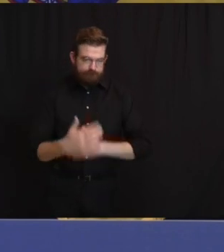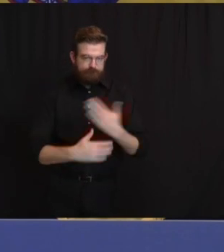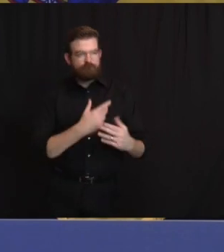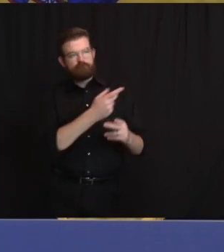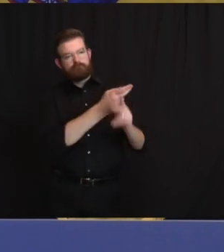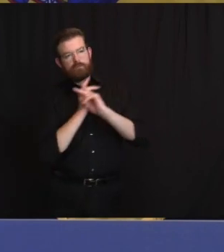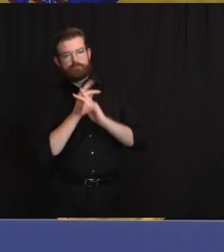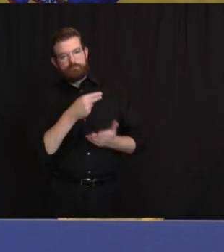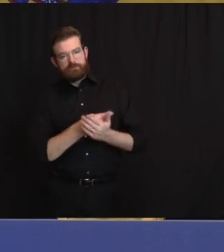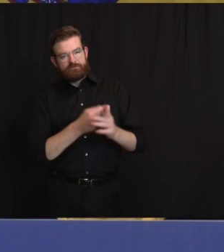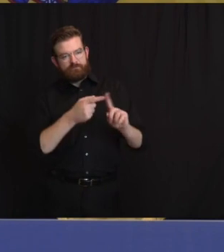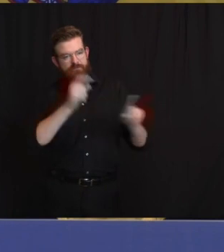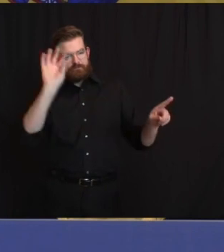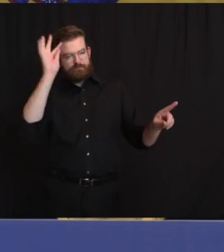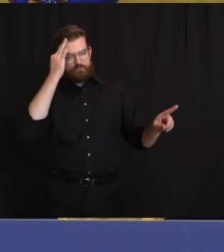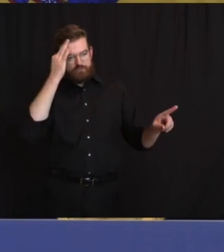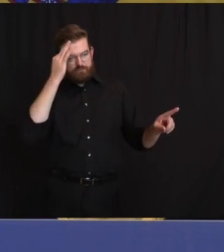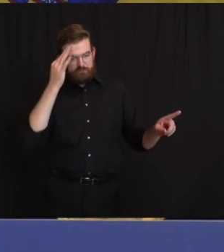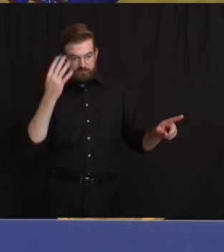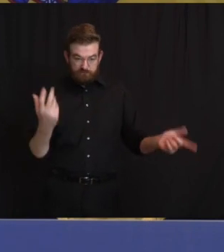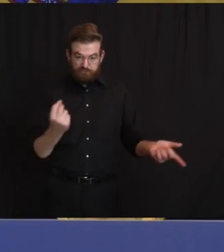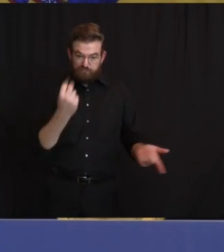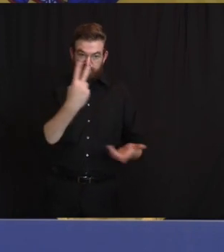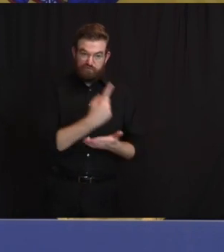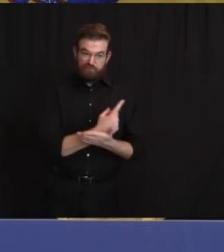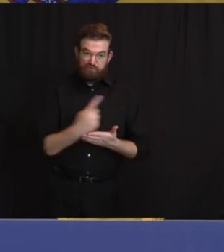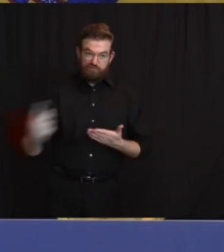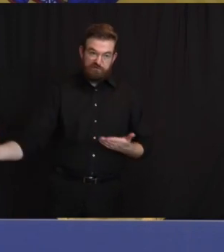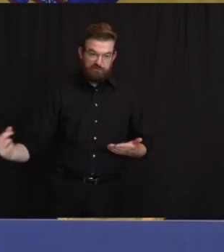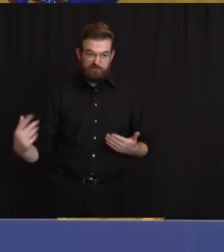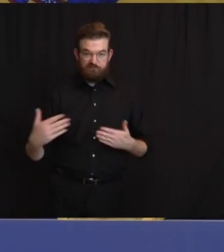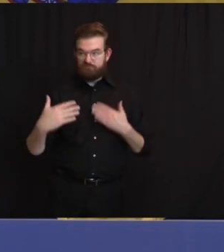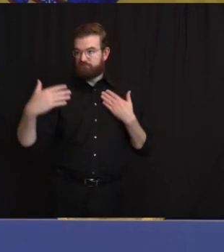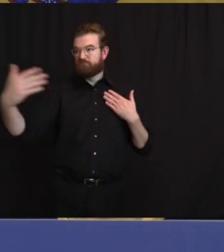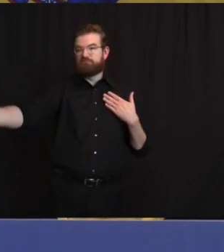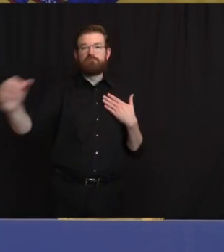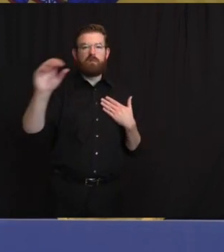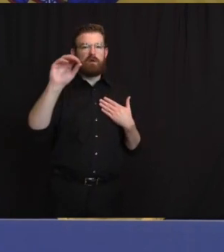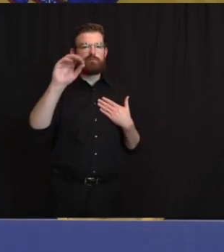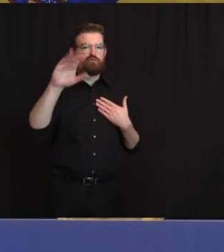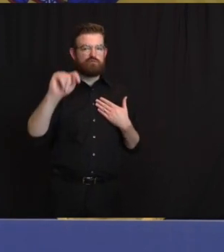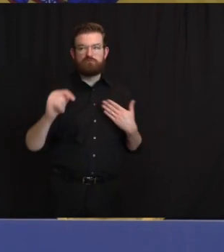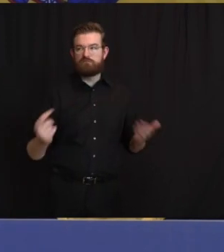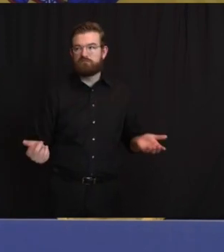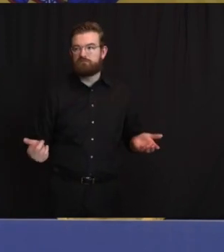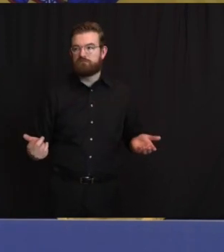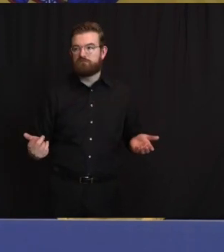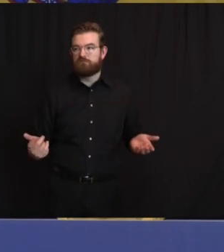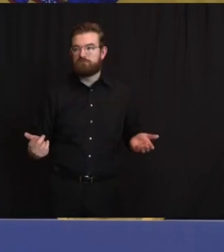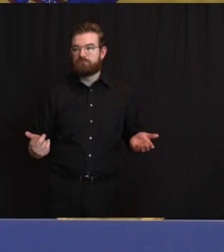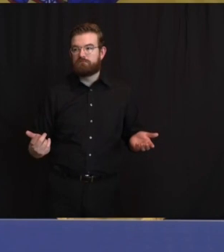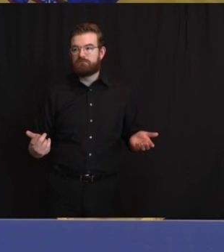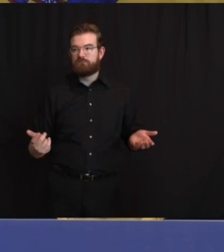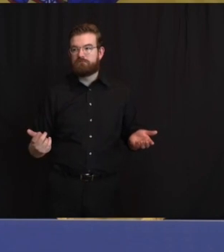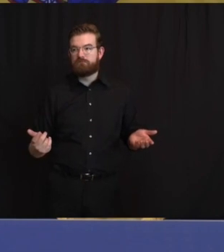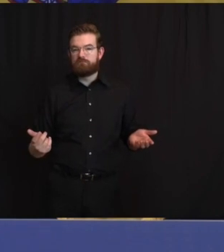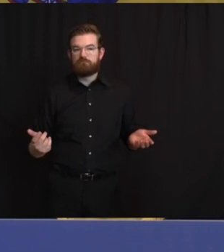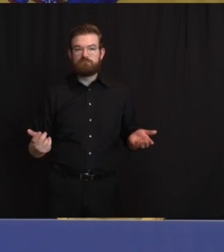largely through the period. If that's right, I hope it's faster, but it brings us largely through the period of the budget that